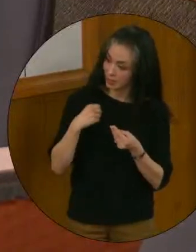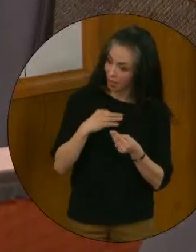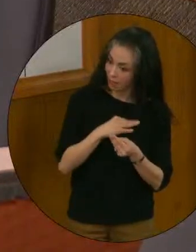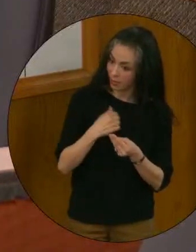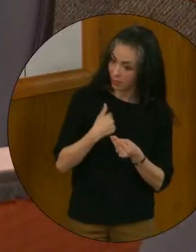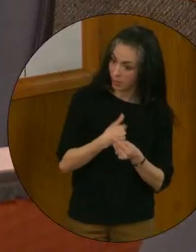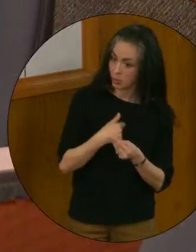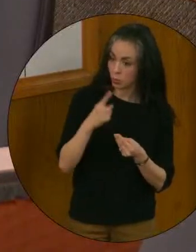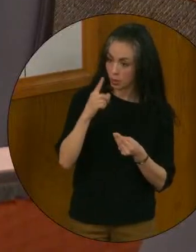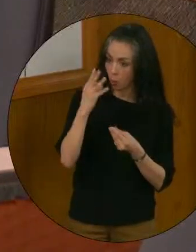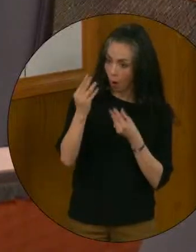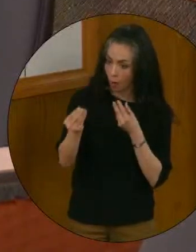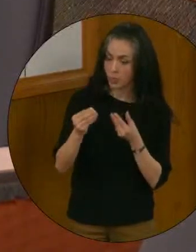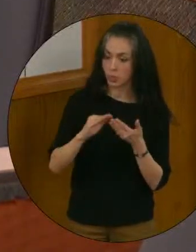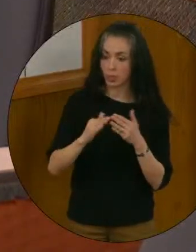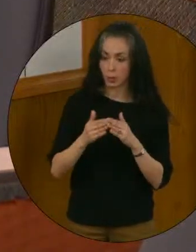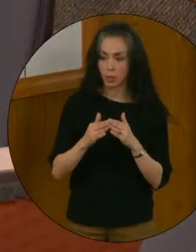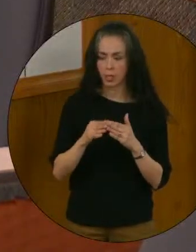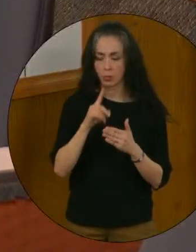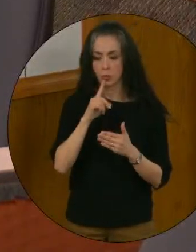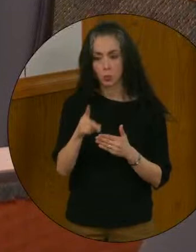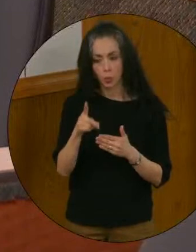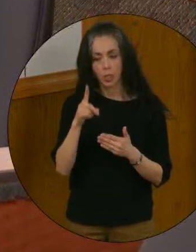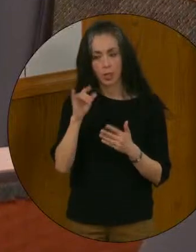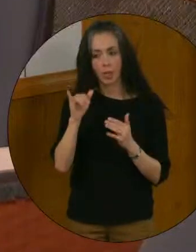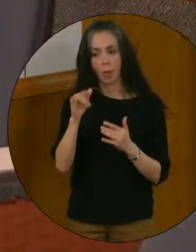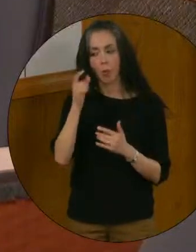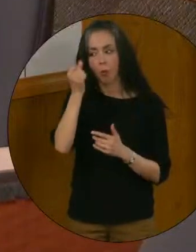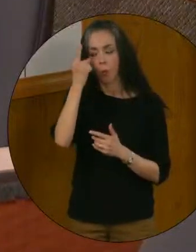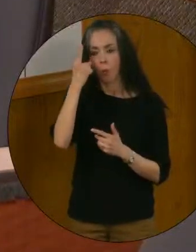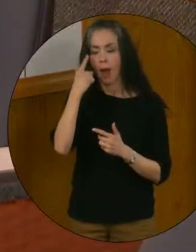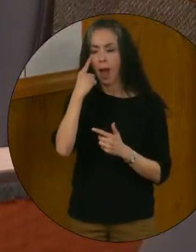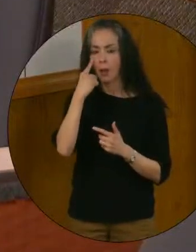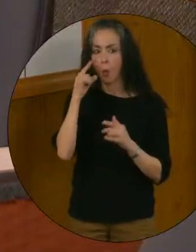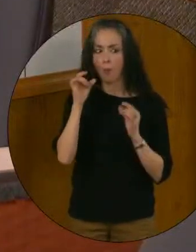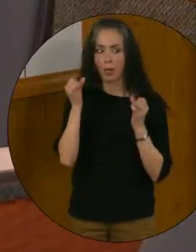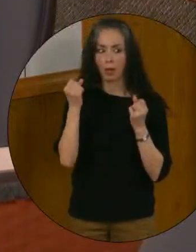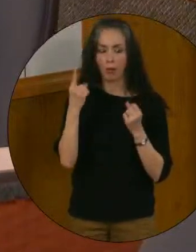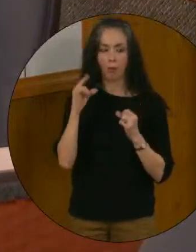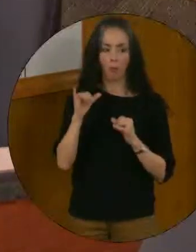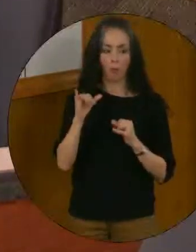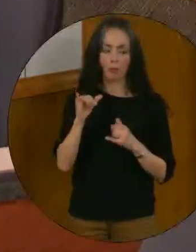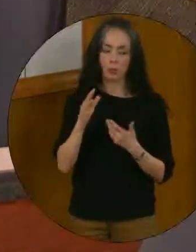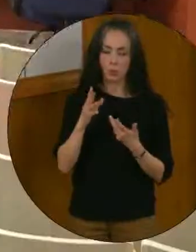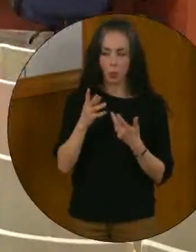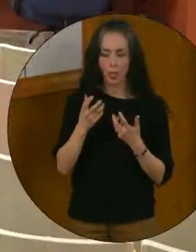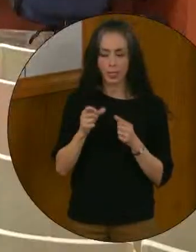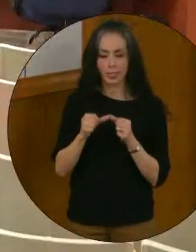this community. It was eye-opening and something that we need to continue doing. So thank you.